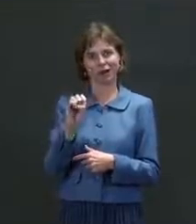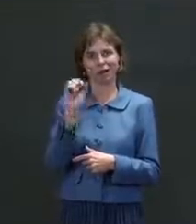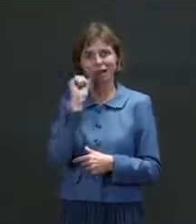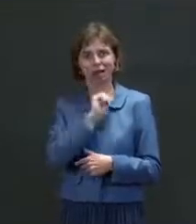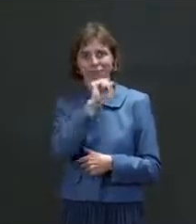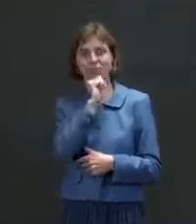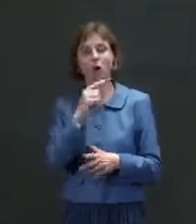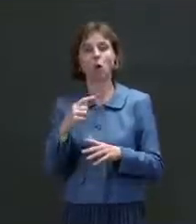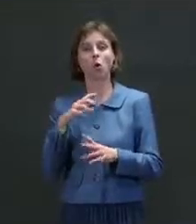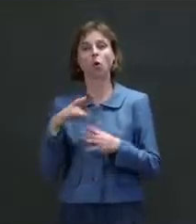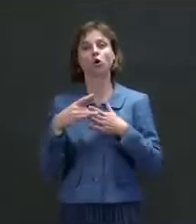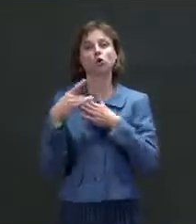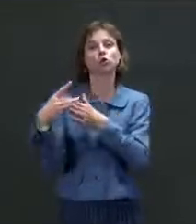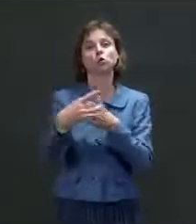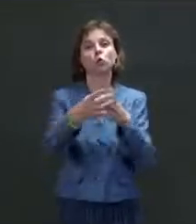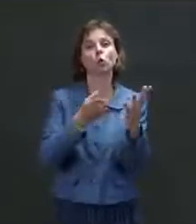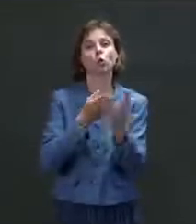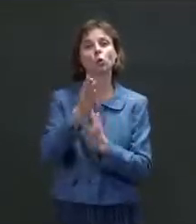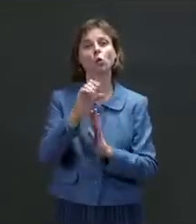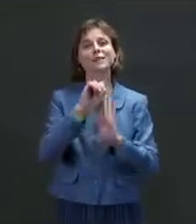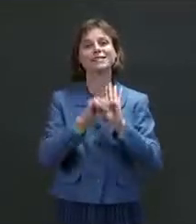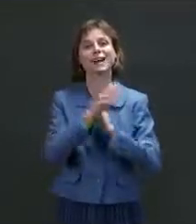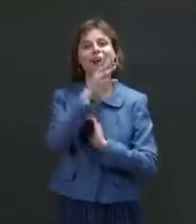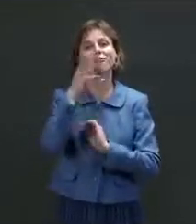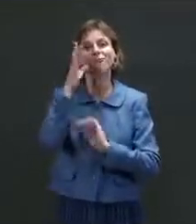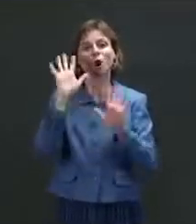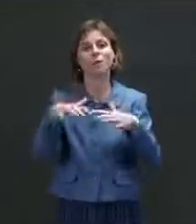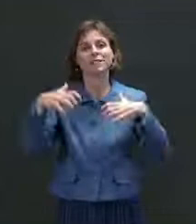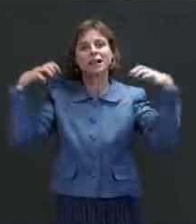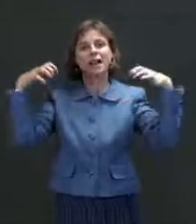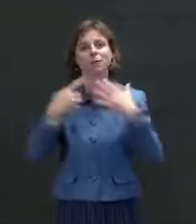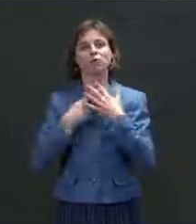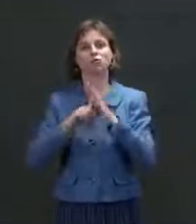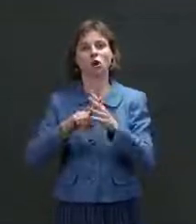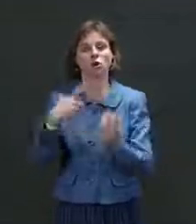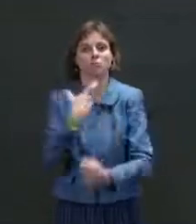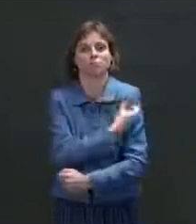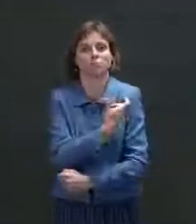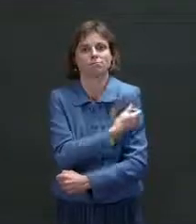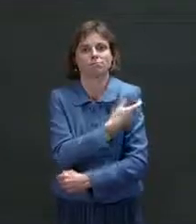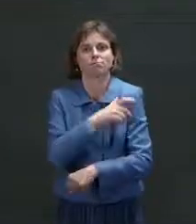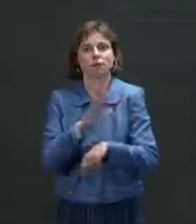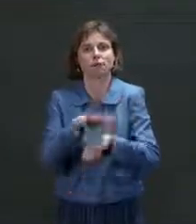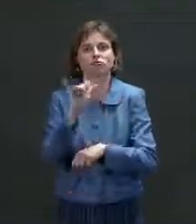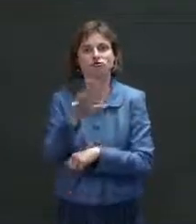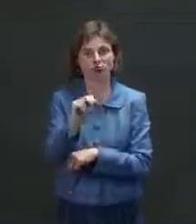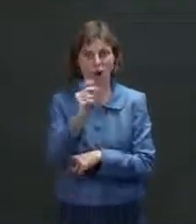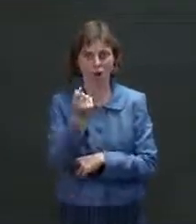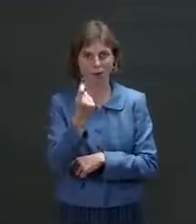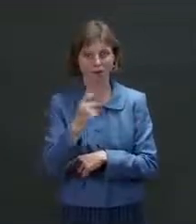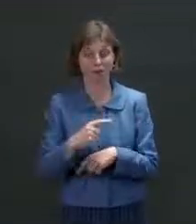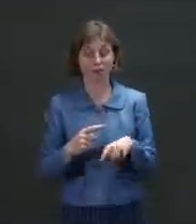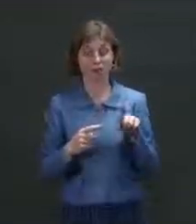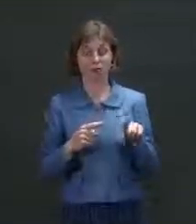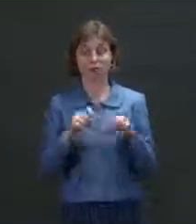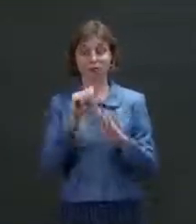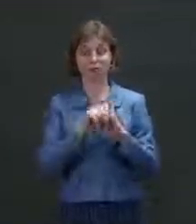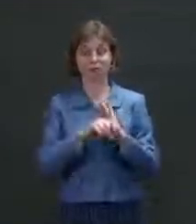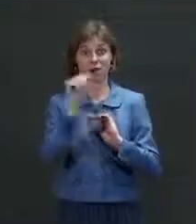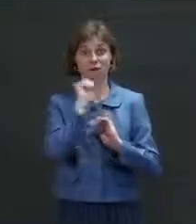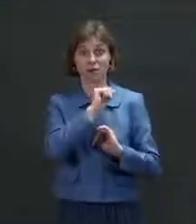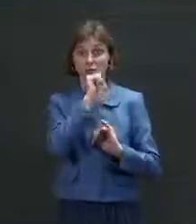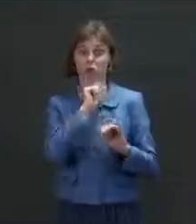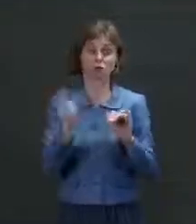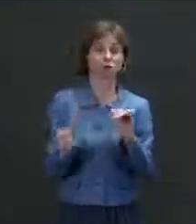Stadium, which started giving its first shots on January 11th. The state of Arizona is one of the first states to reach out to ask for federal help